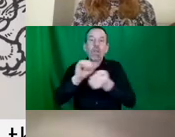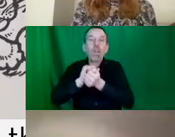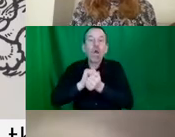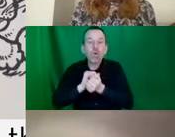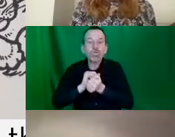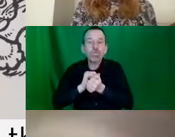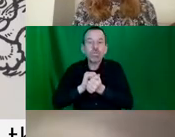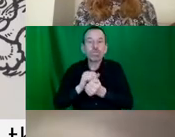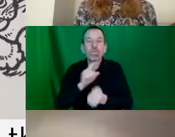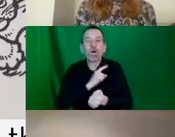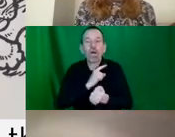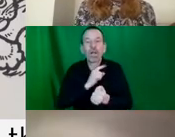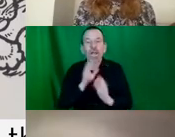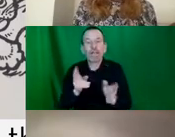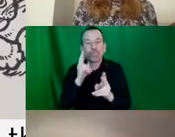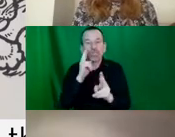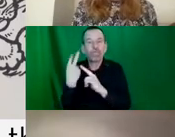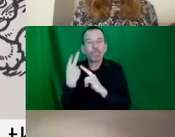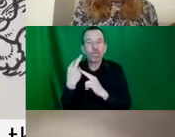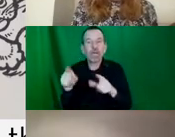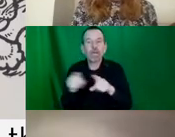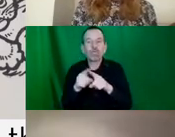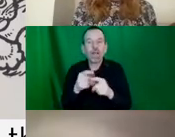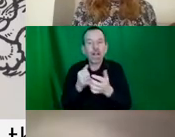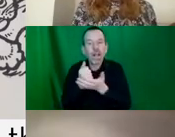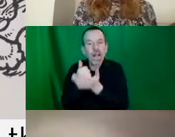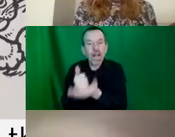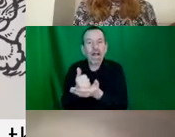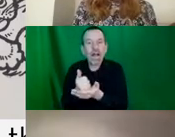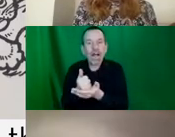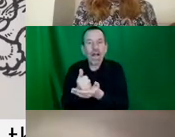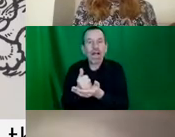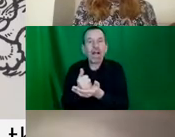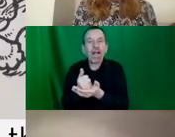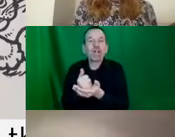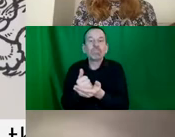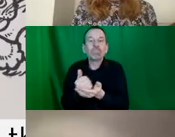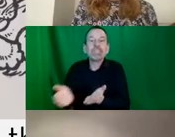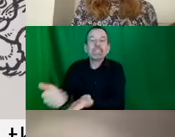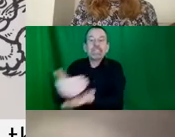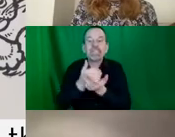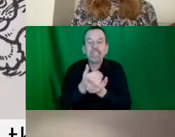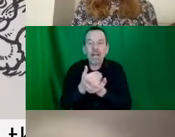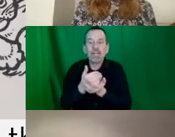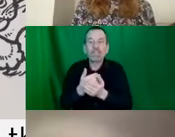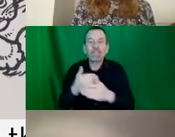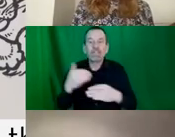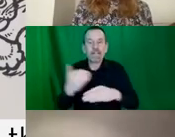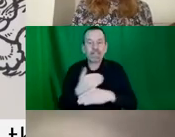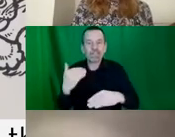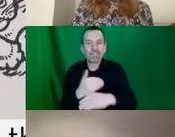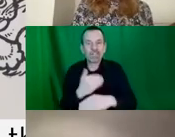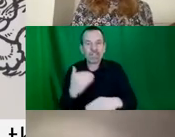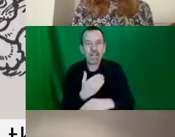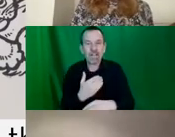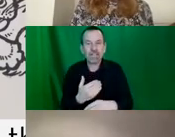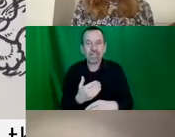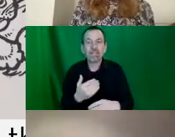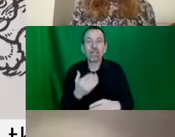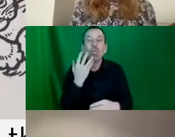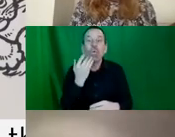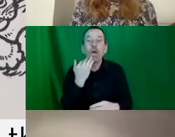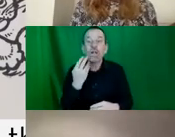review. I also assisted and took part in virtual quizzes and salvage exercises. On returning to the building in August,